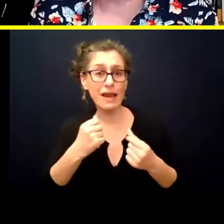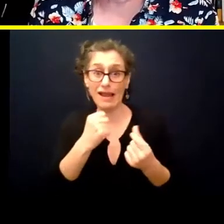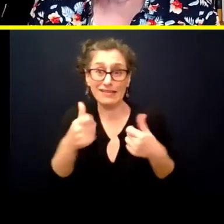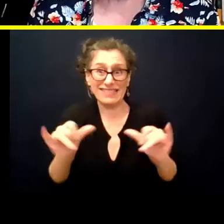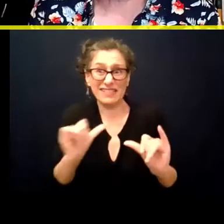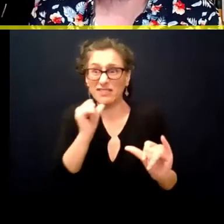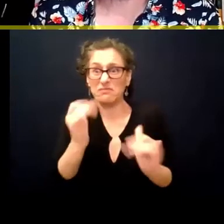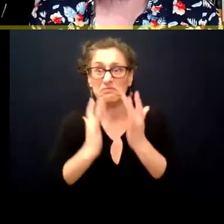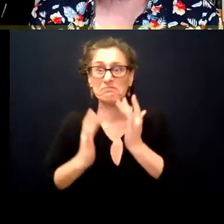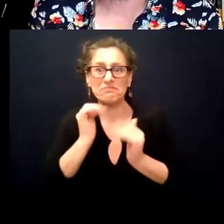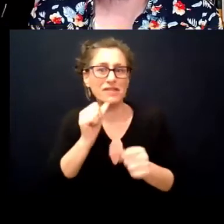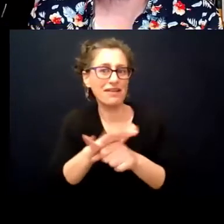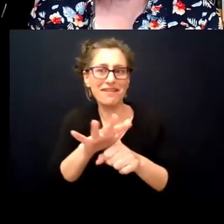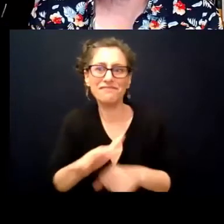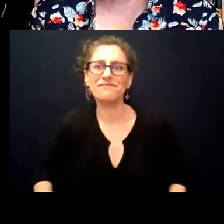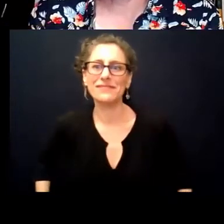is.